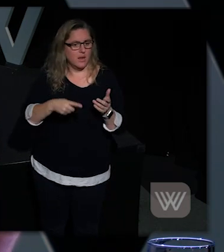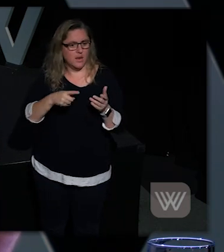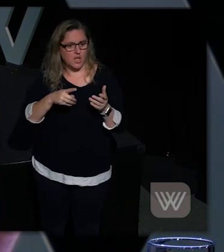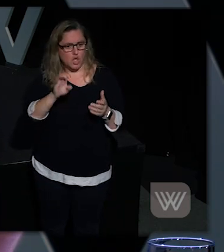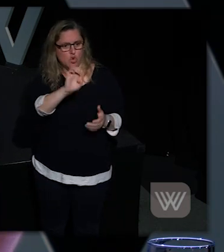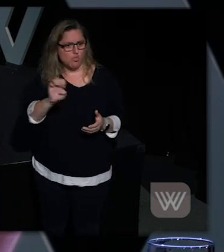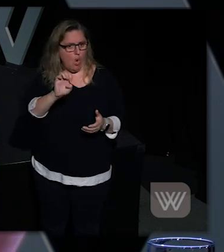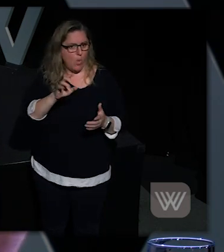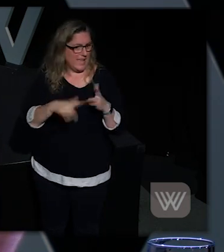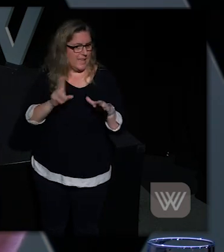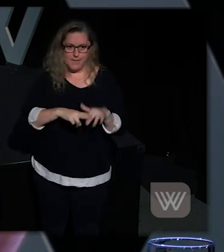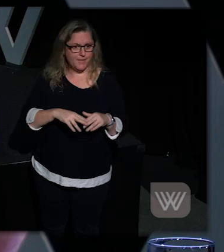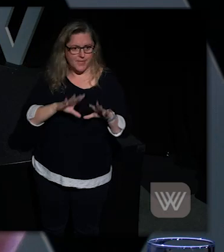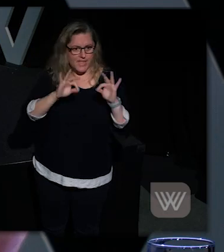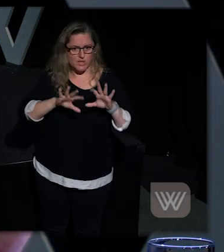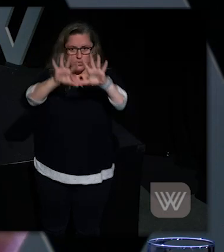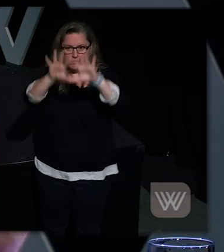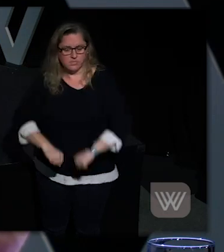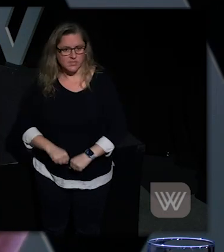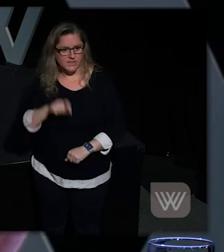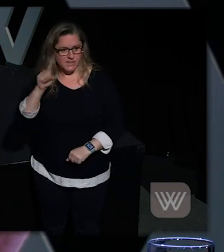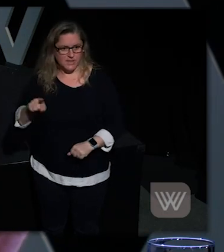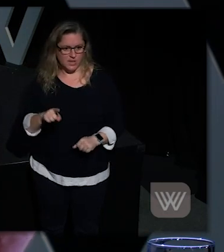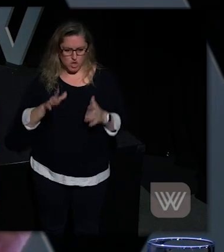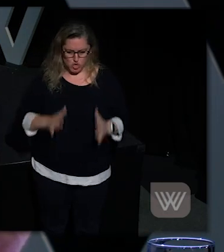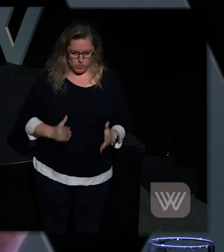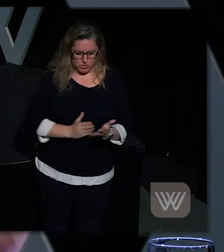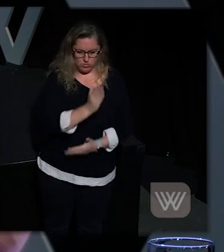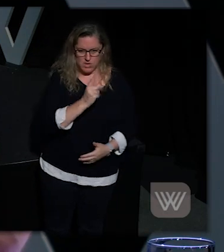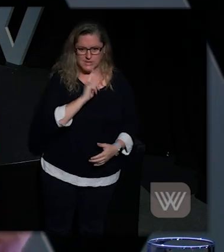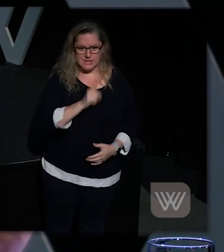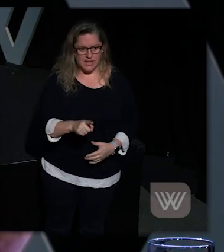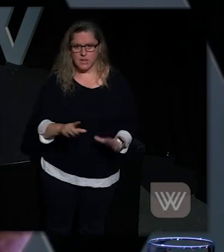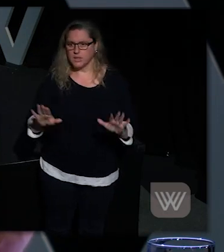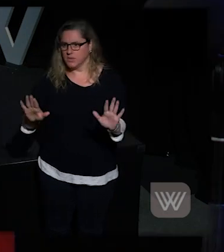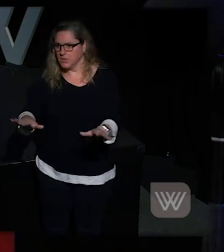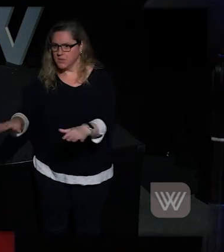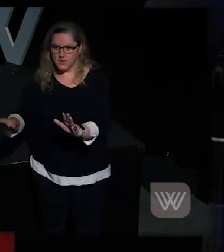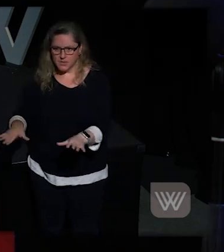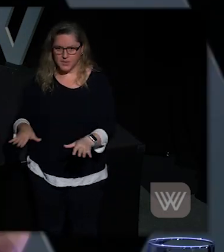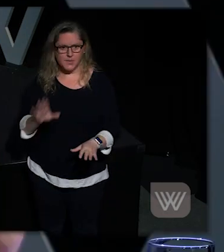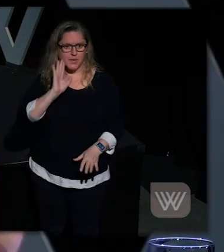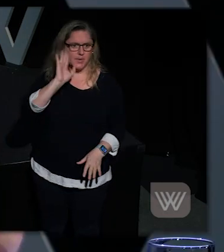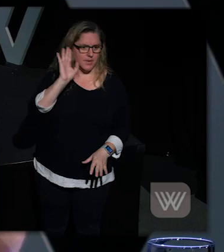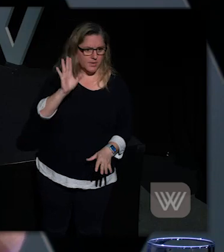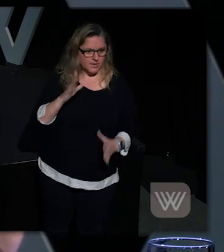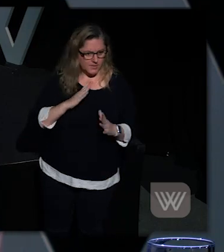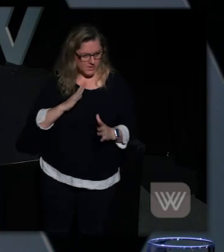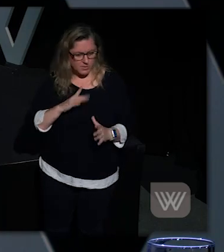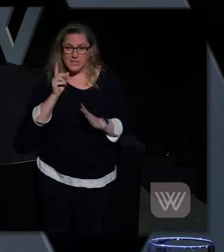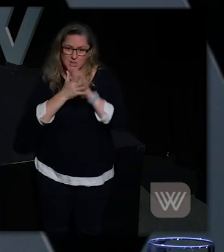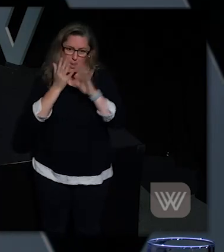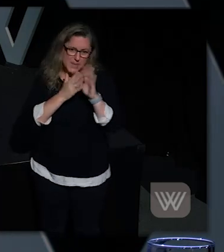hours. You know, Human Rights Watch has said that's gone too far. It's cooling free speech. But the cyber hate's getting taken down.